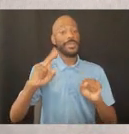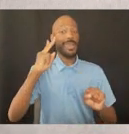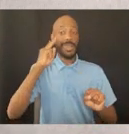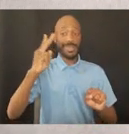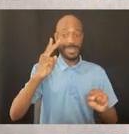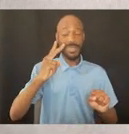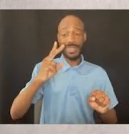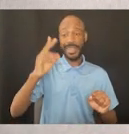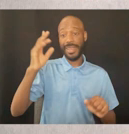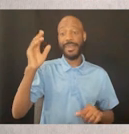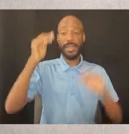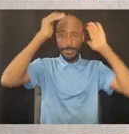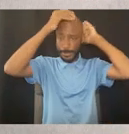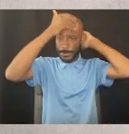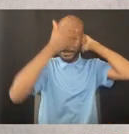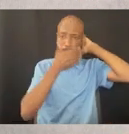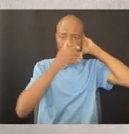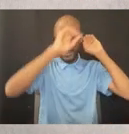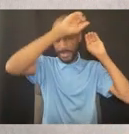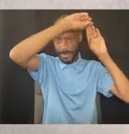head almost looking like